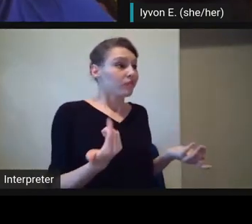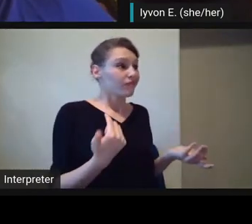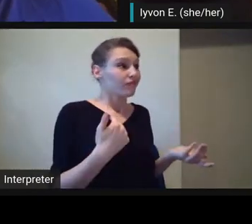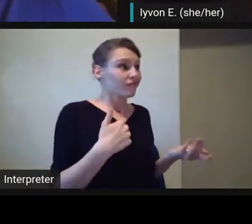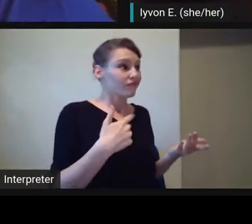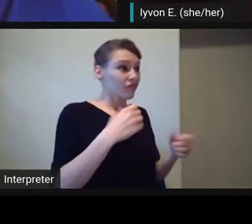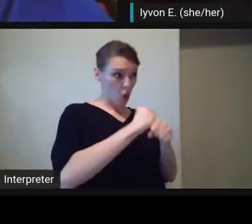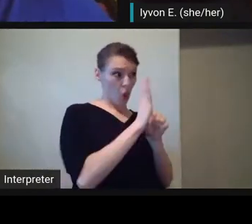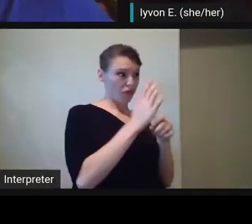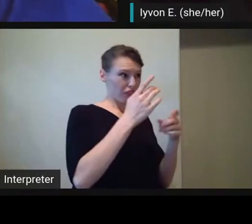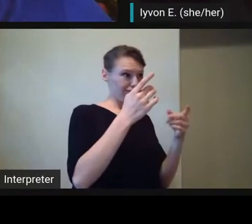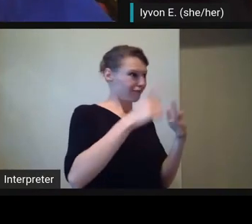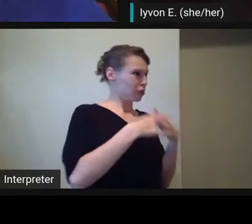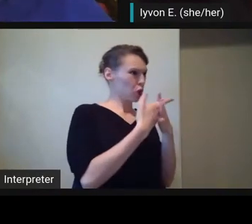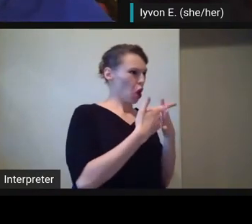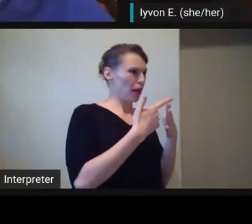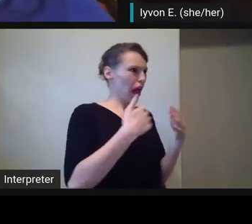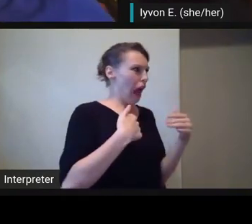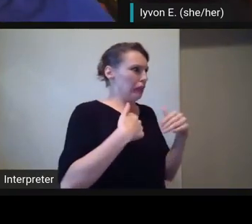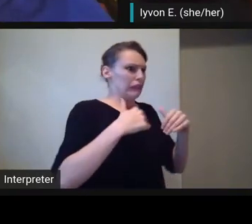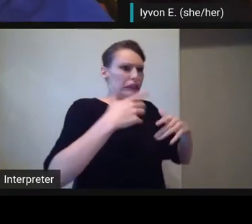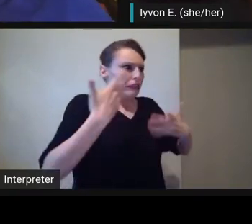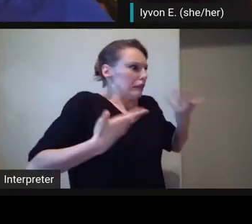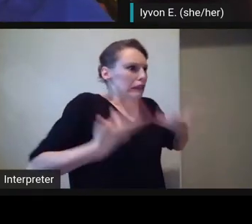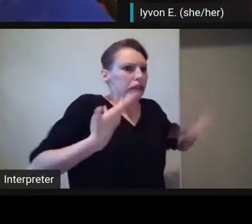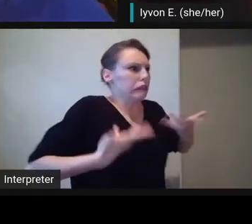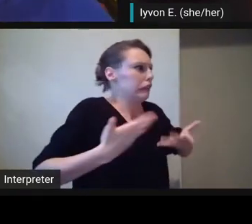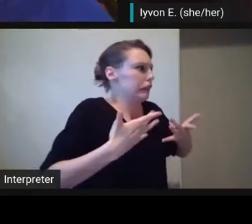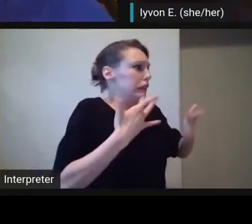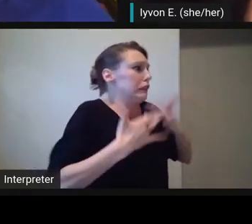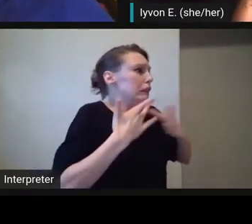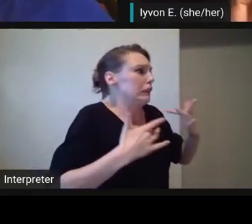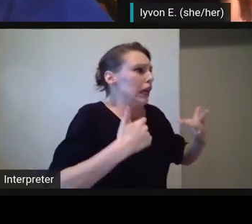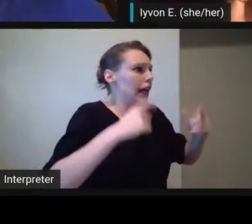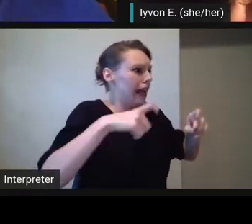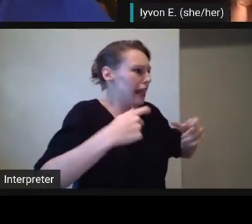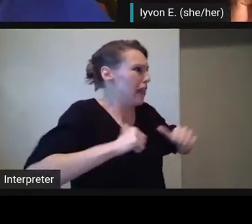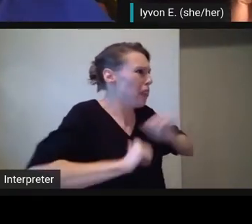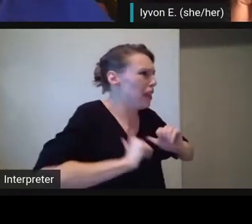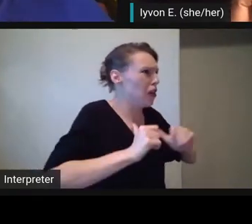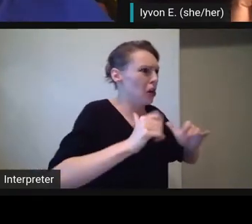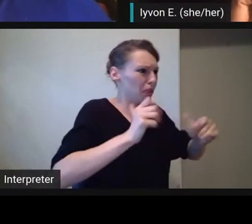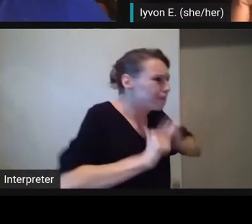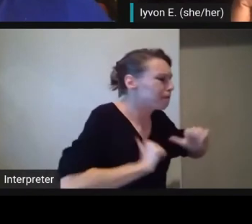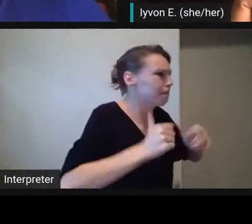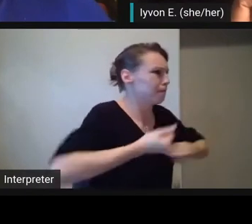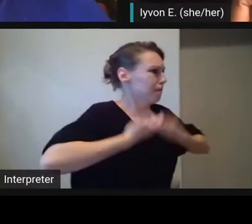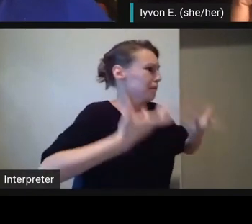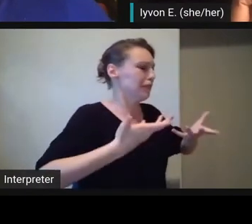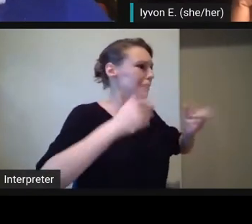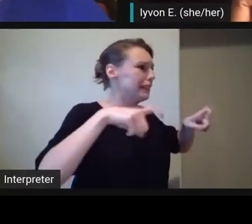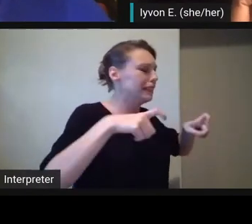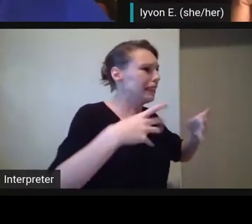quarantine started, I was just like, I need to do theater of some kind, or some kind of art performance, or I will go completely insane.